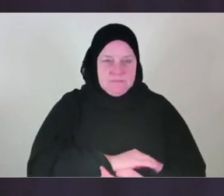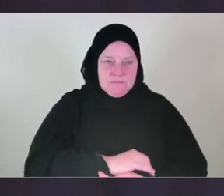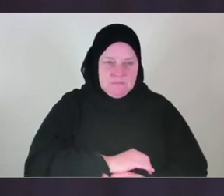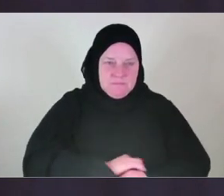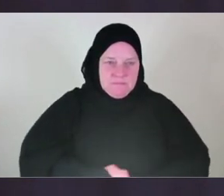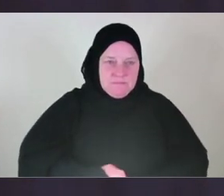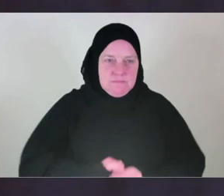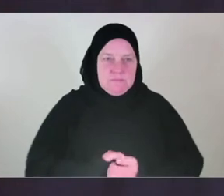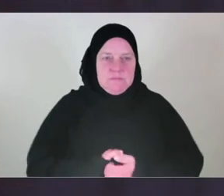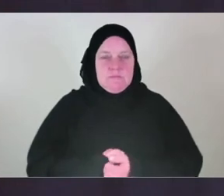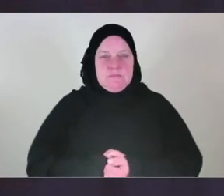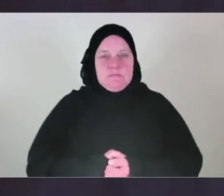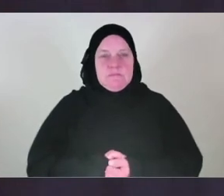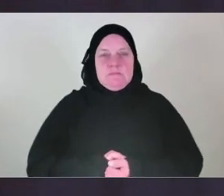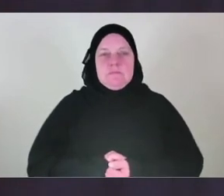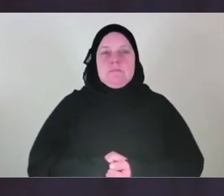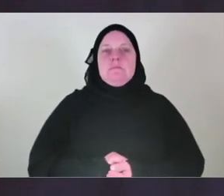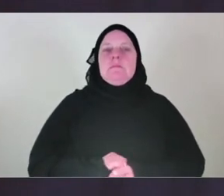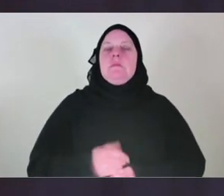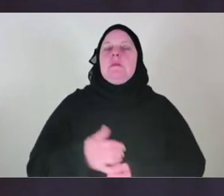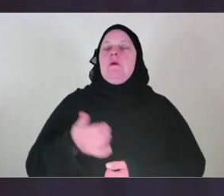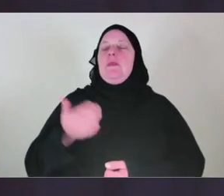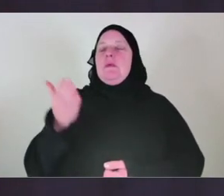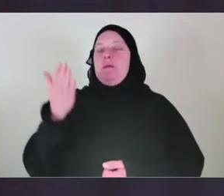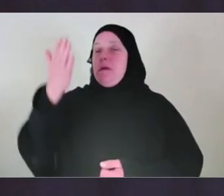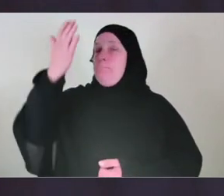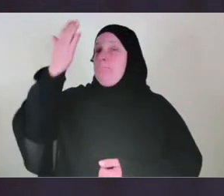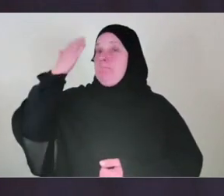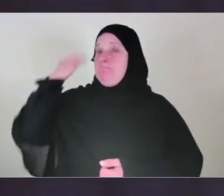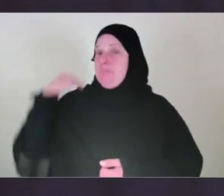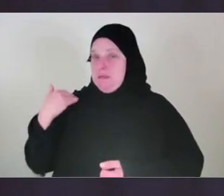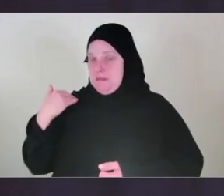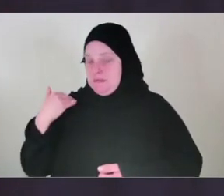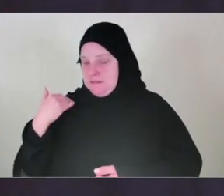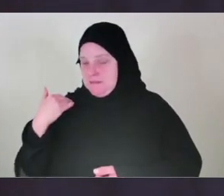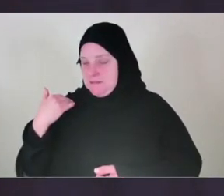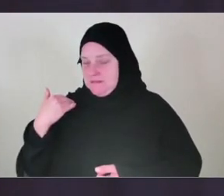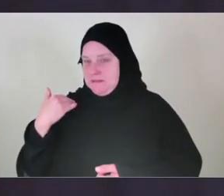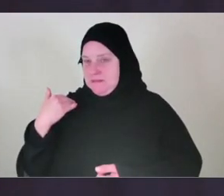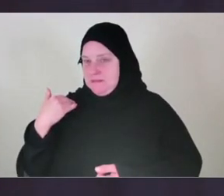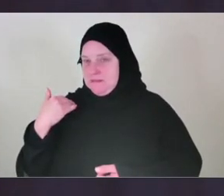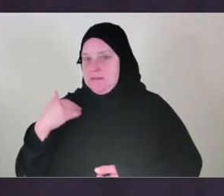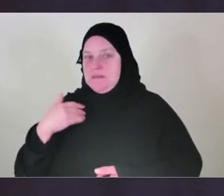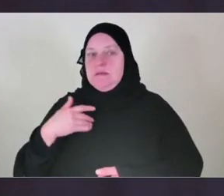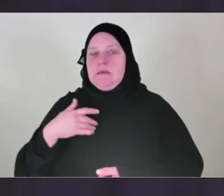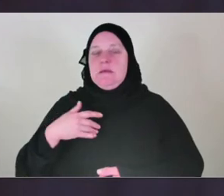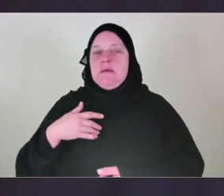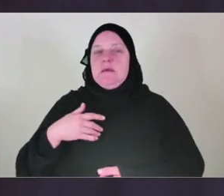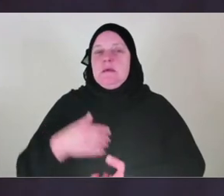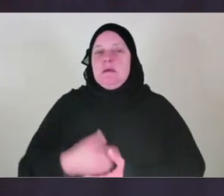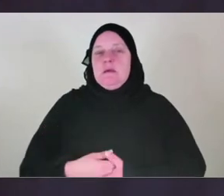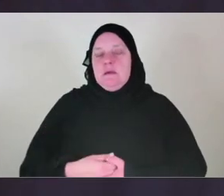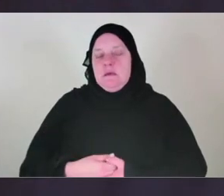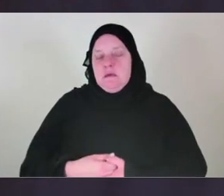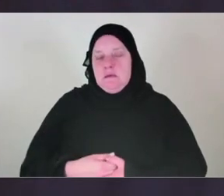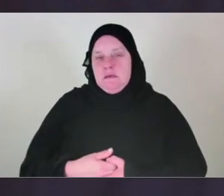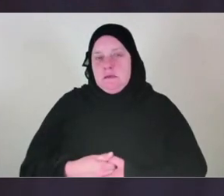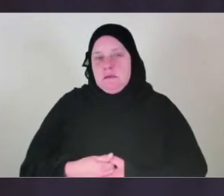al-Jawad knew how to answer there. So then he says, did ashraq billah for most of their